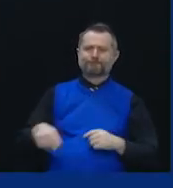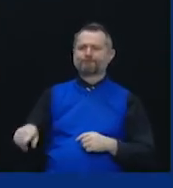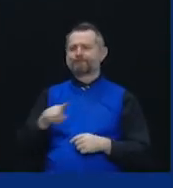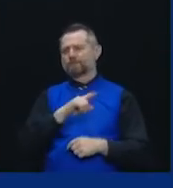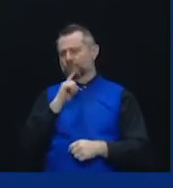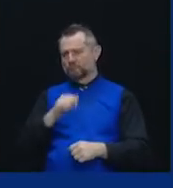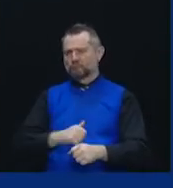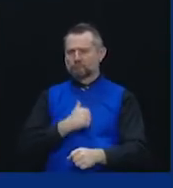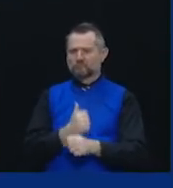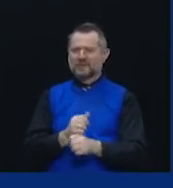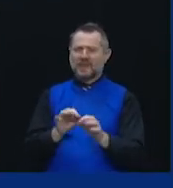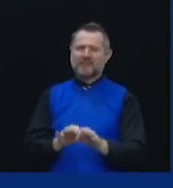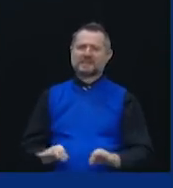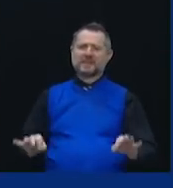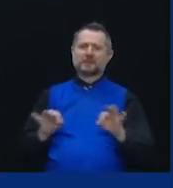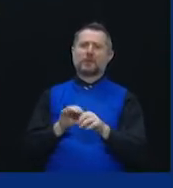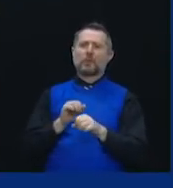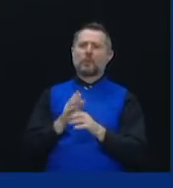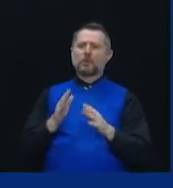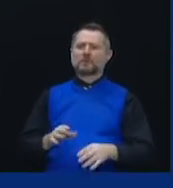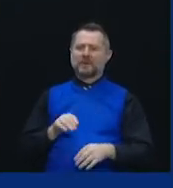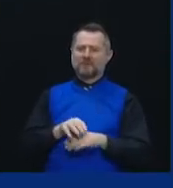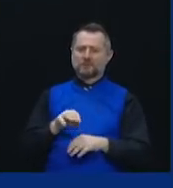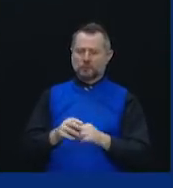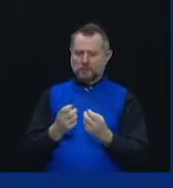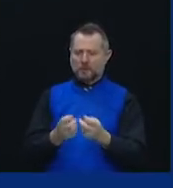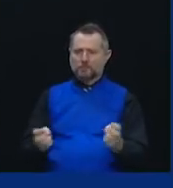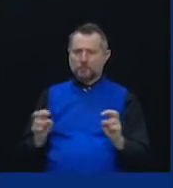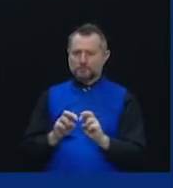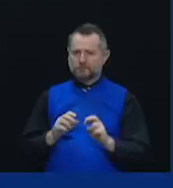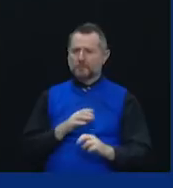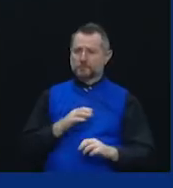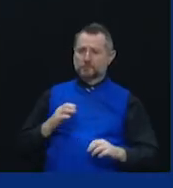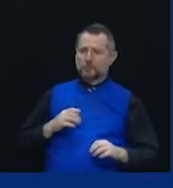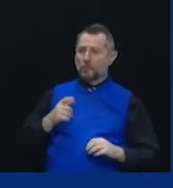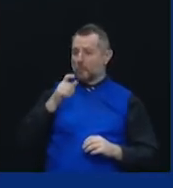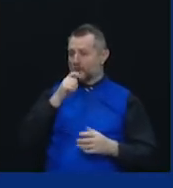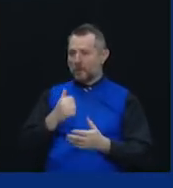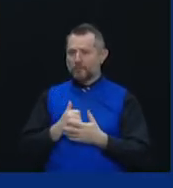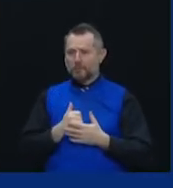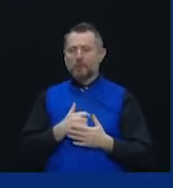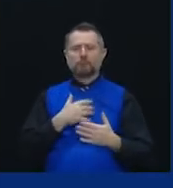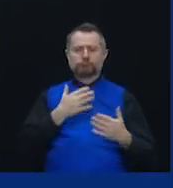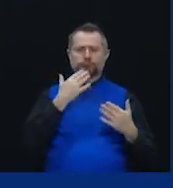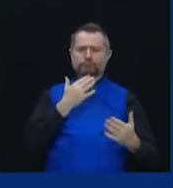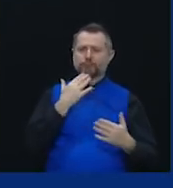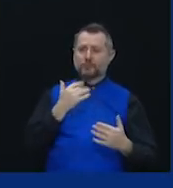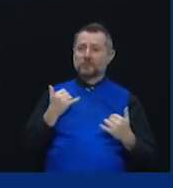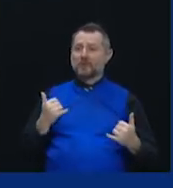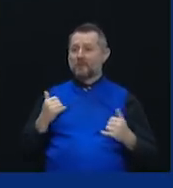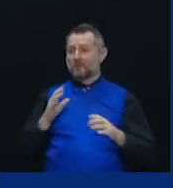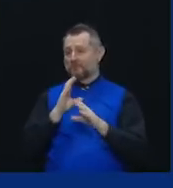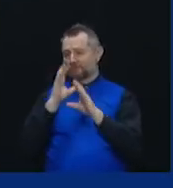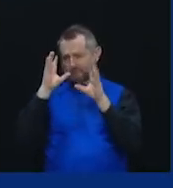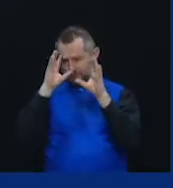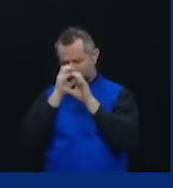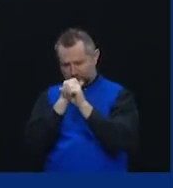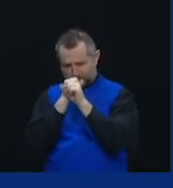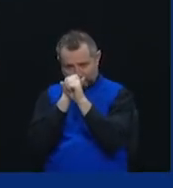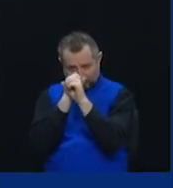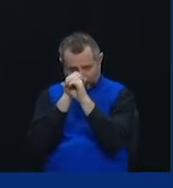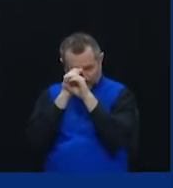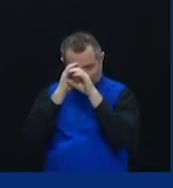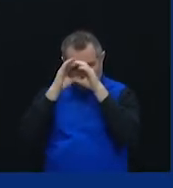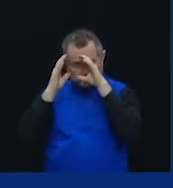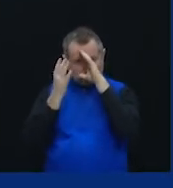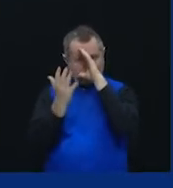and special gratitude to all the essential workers who helped us to get to this point, where we can see the light at the end of the tunnel. But we will only